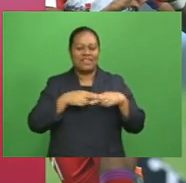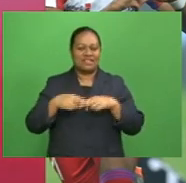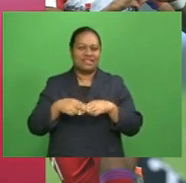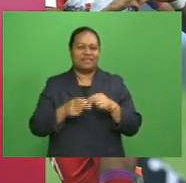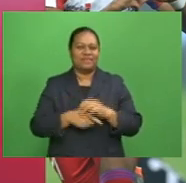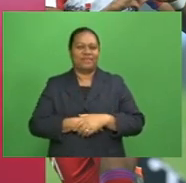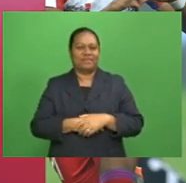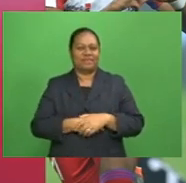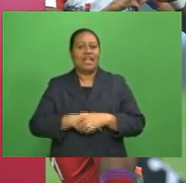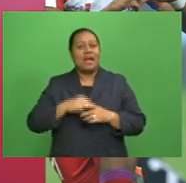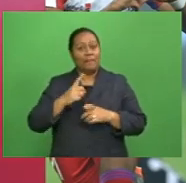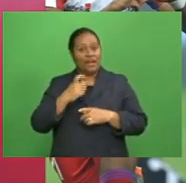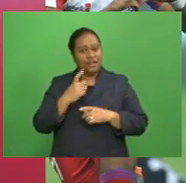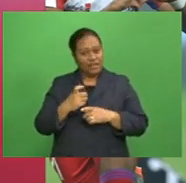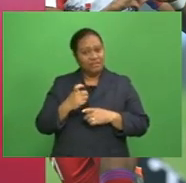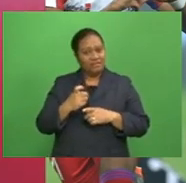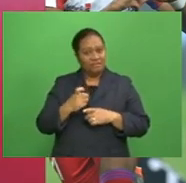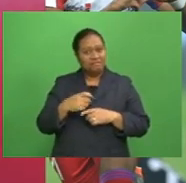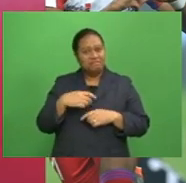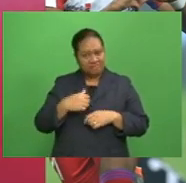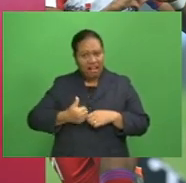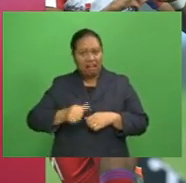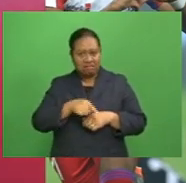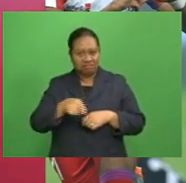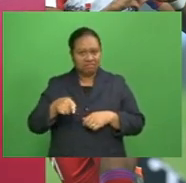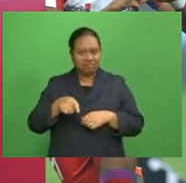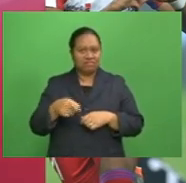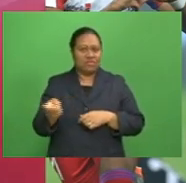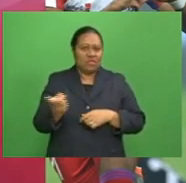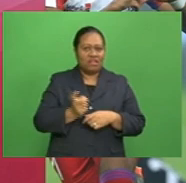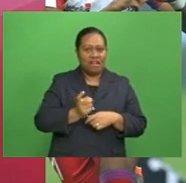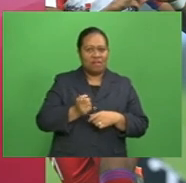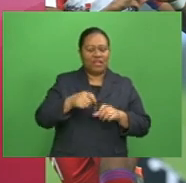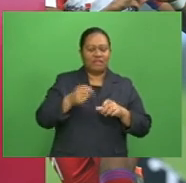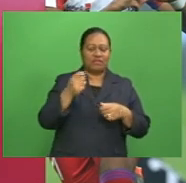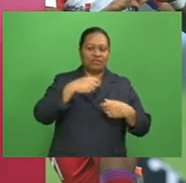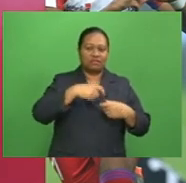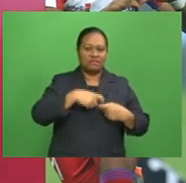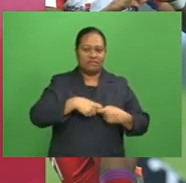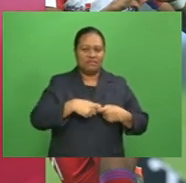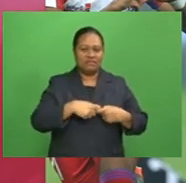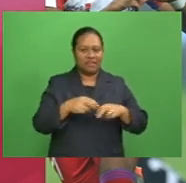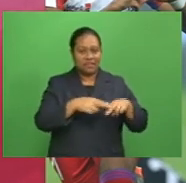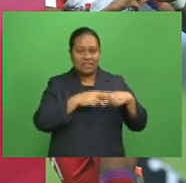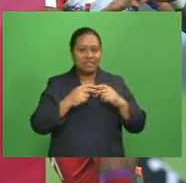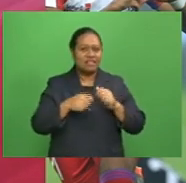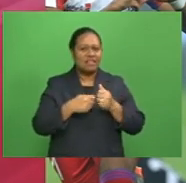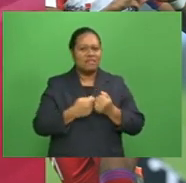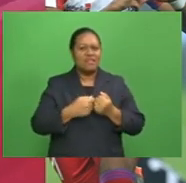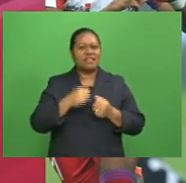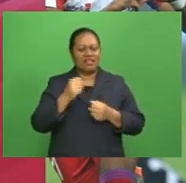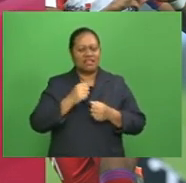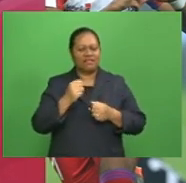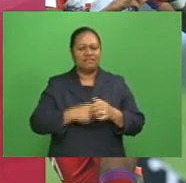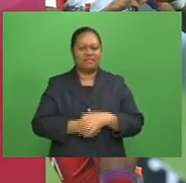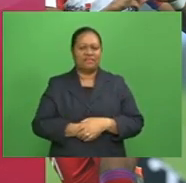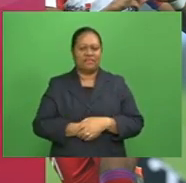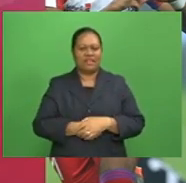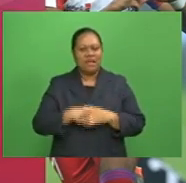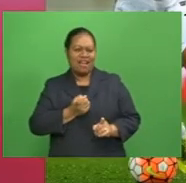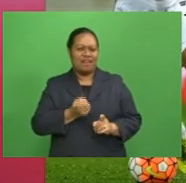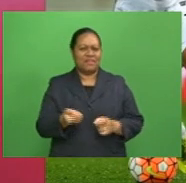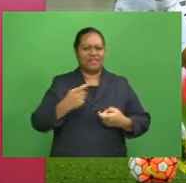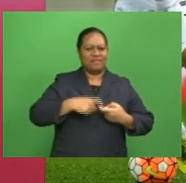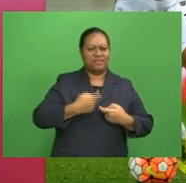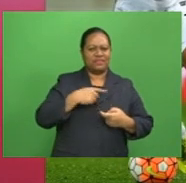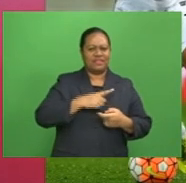if he is made available, he will definitely play, but it is usually something that Fiji football would have to arrange with the club.